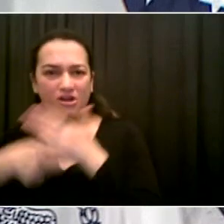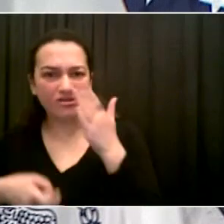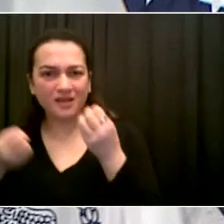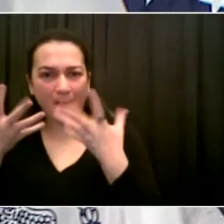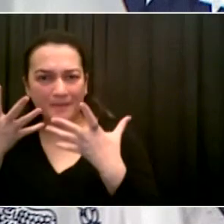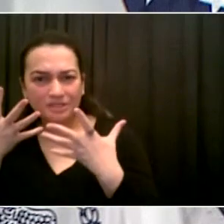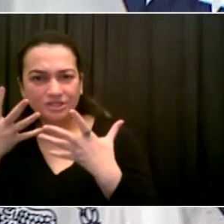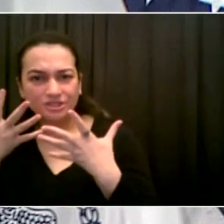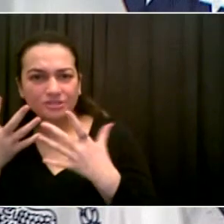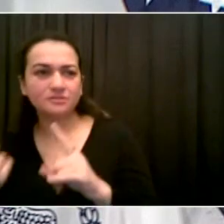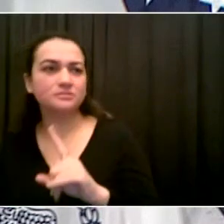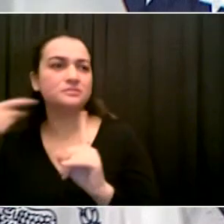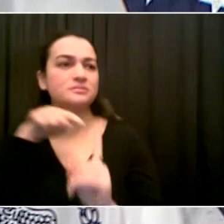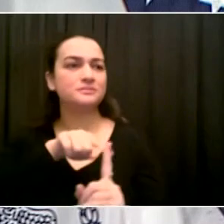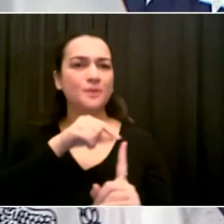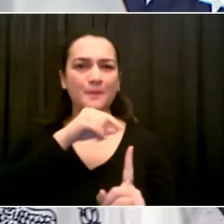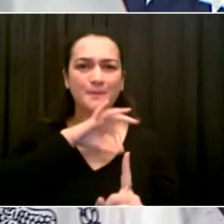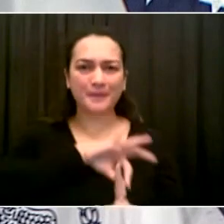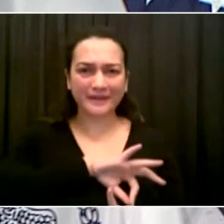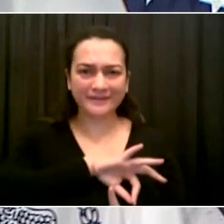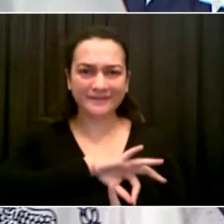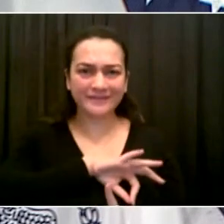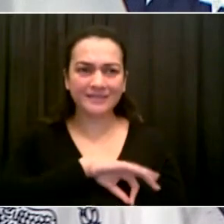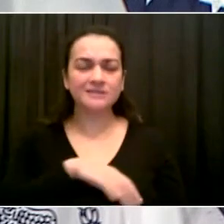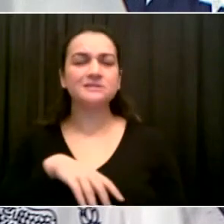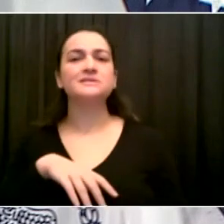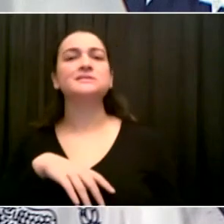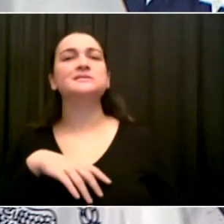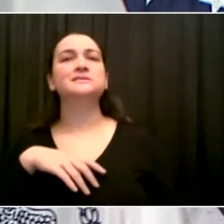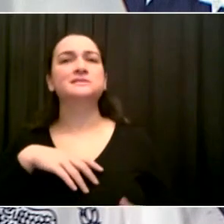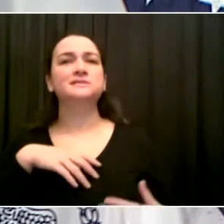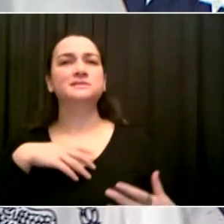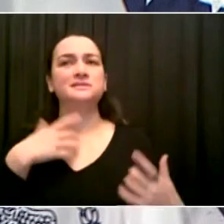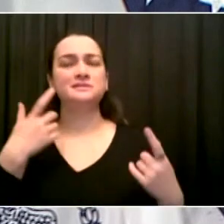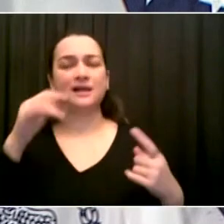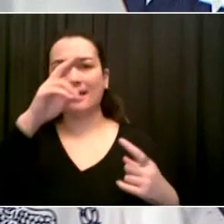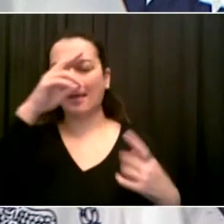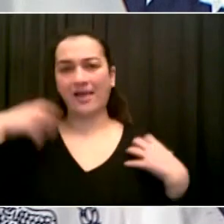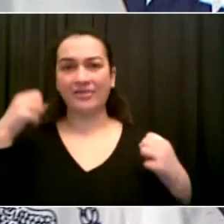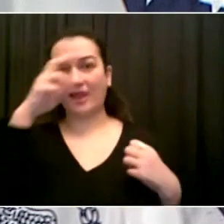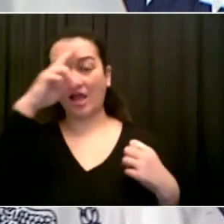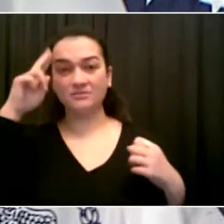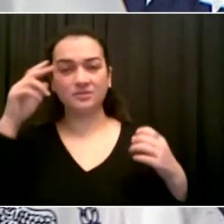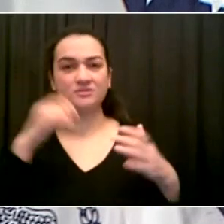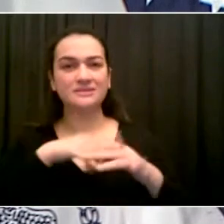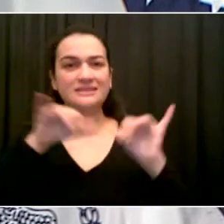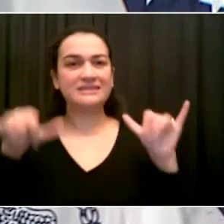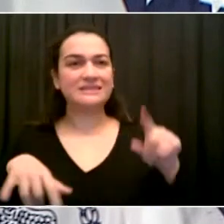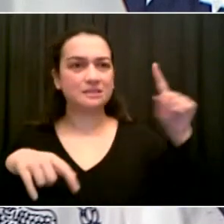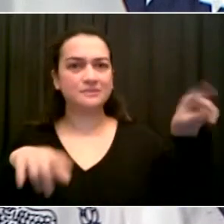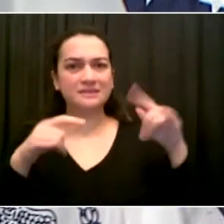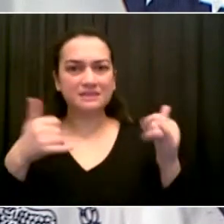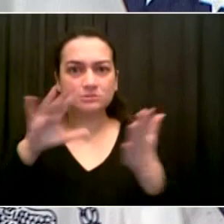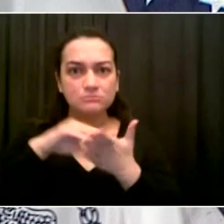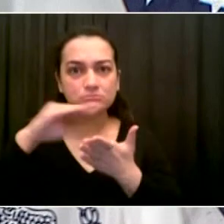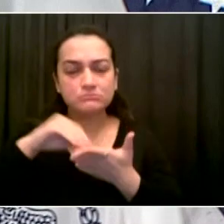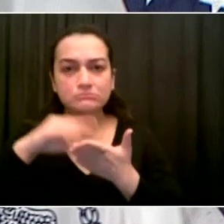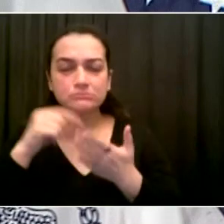learning through these programs to kind of help guide medical care moving forward. So I was hoping your